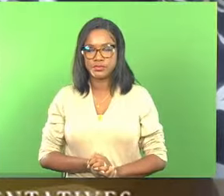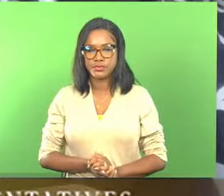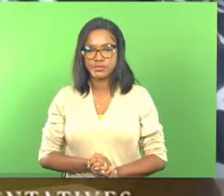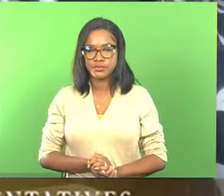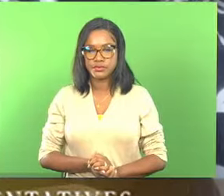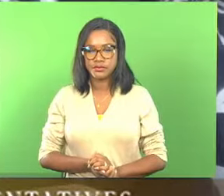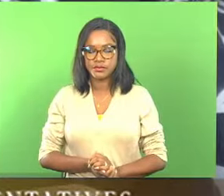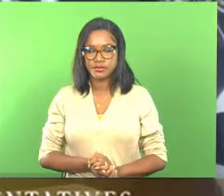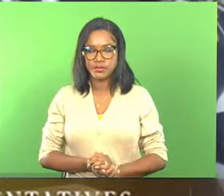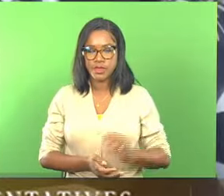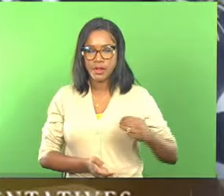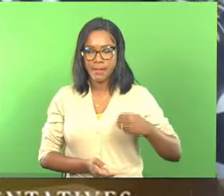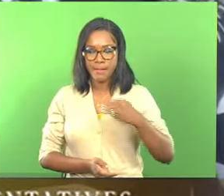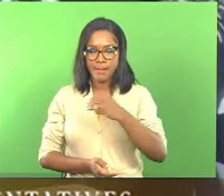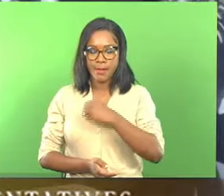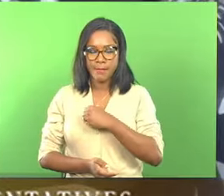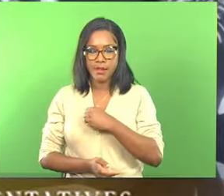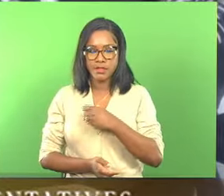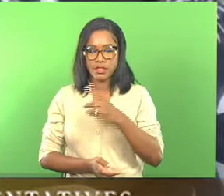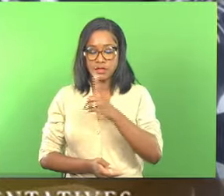Members of the Diplomatic Corps.